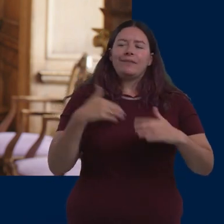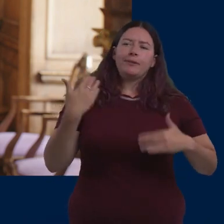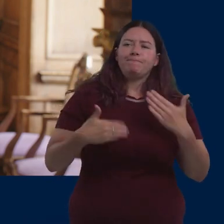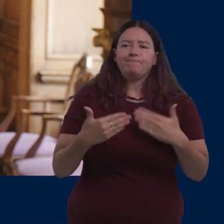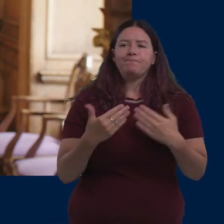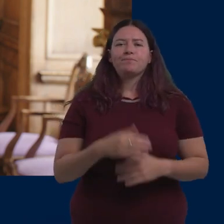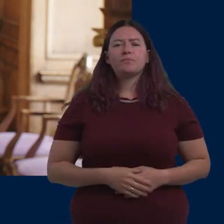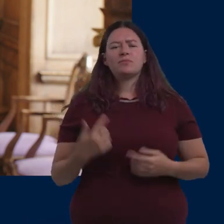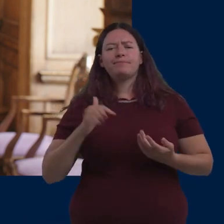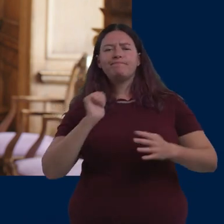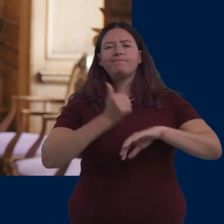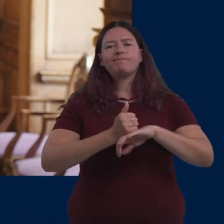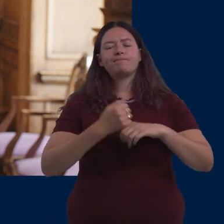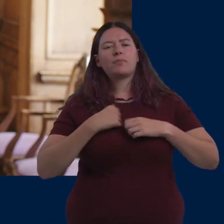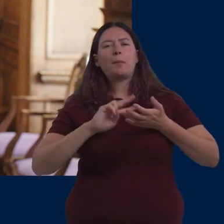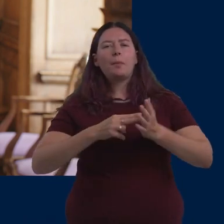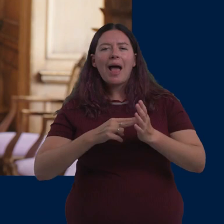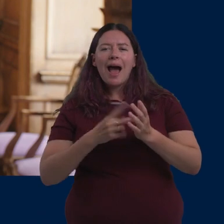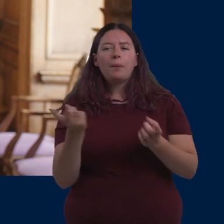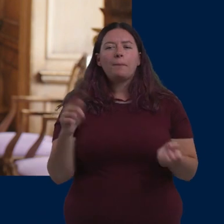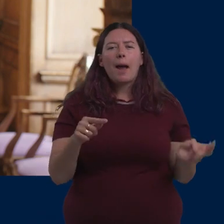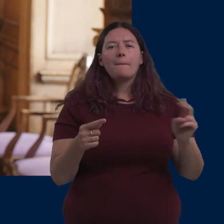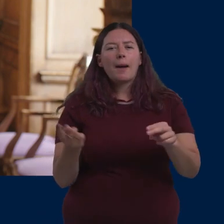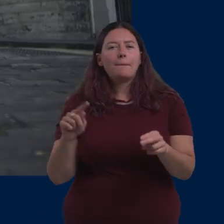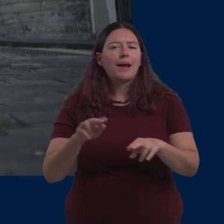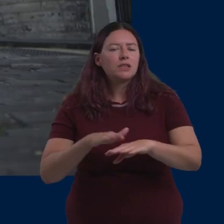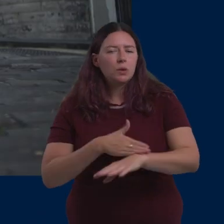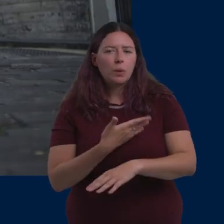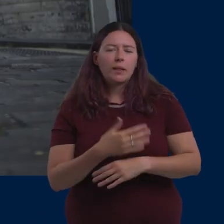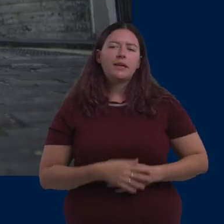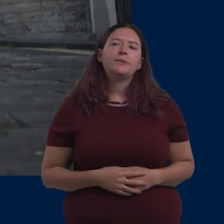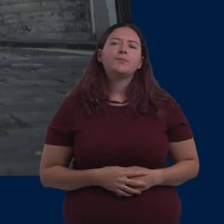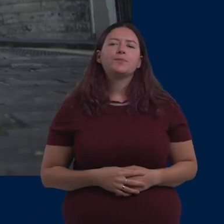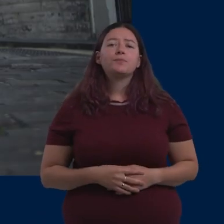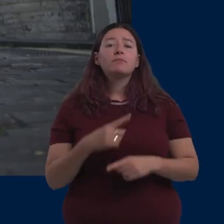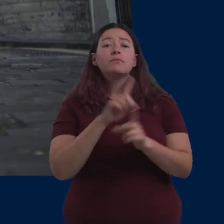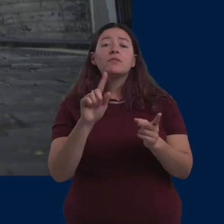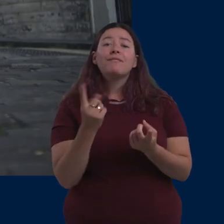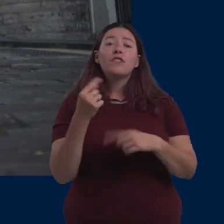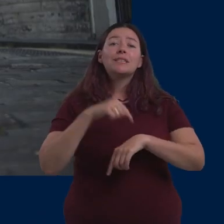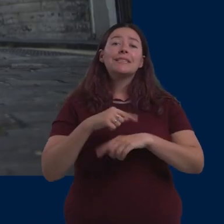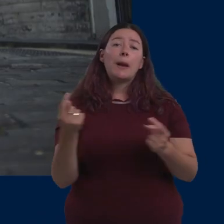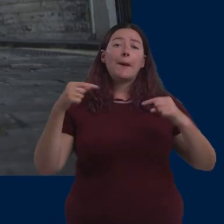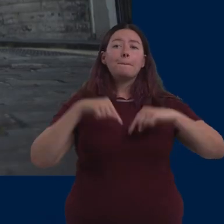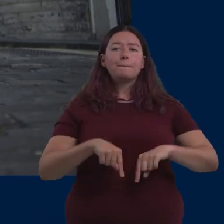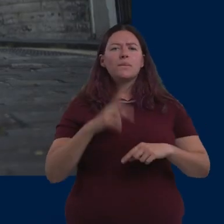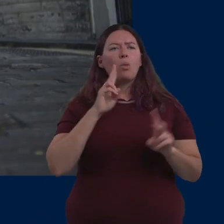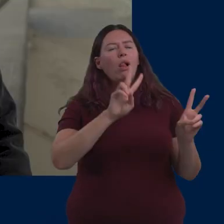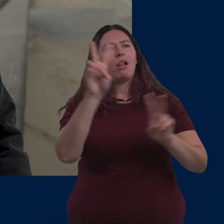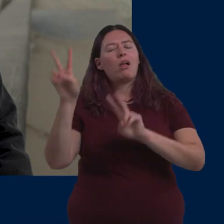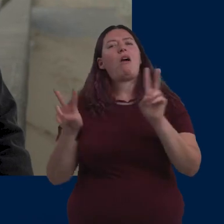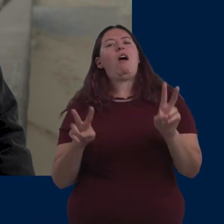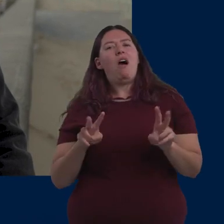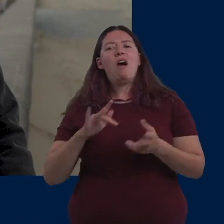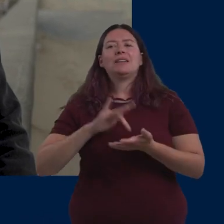we implement our phased plan to return our city to success. For those of you arriving for the first time, you'll get a sense of a